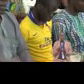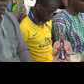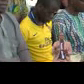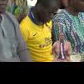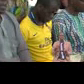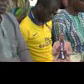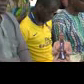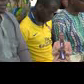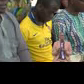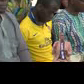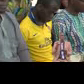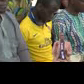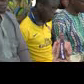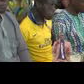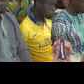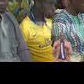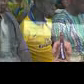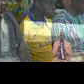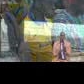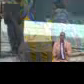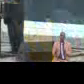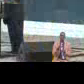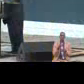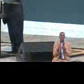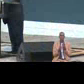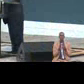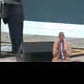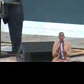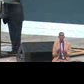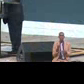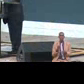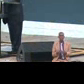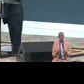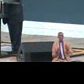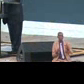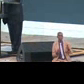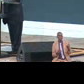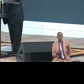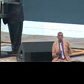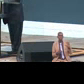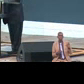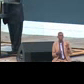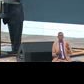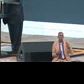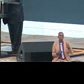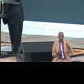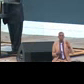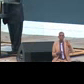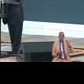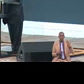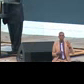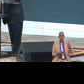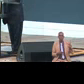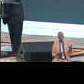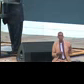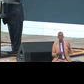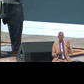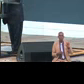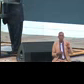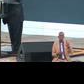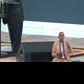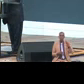you will give to everyone. Look at 2 Corinthians chapter 7. I will look in